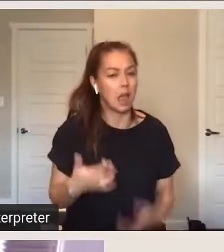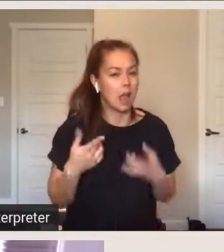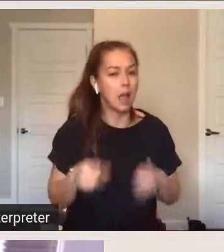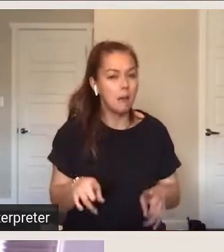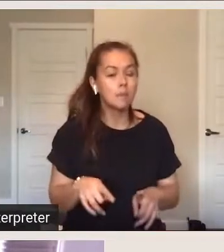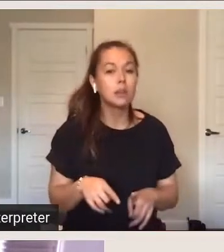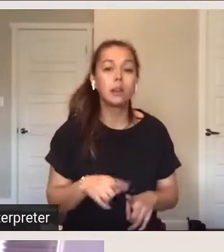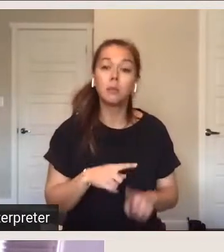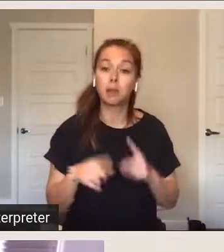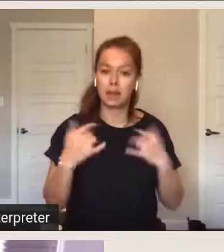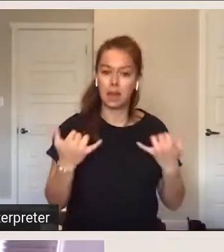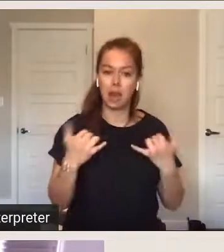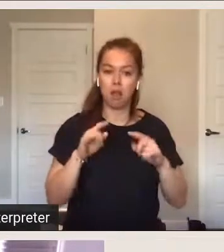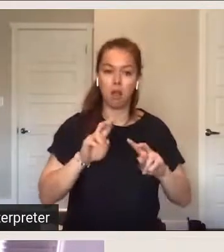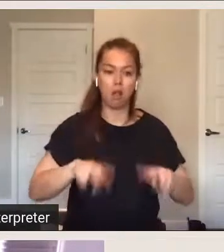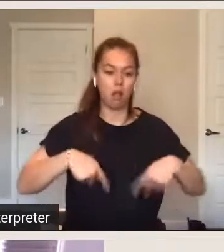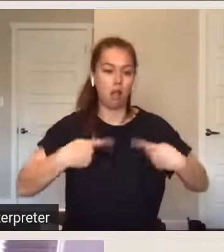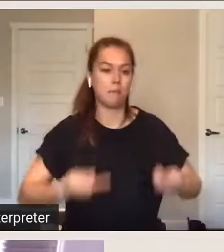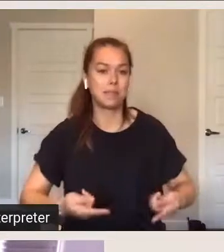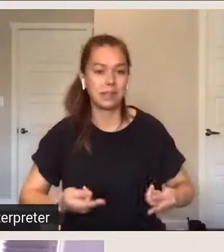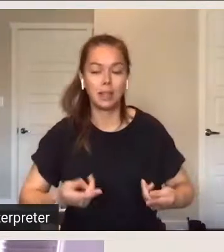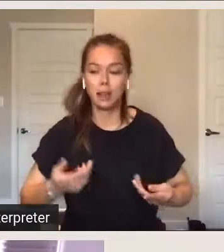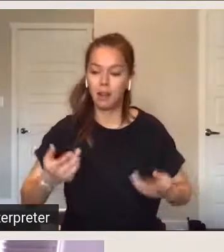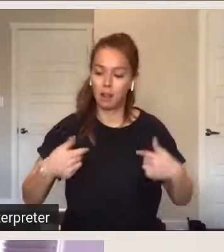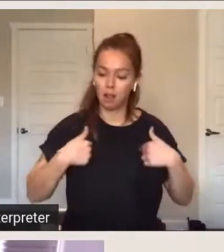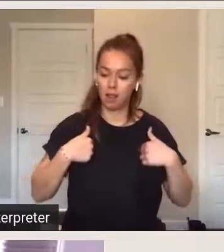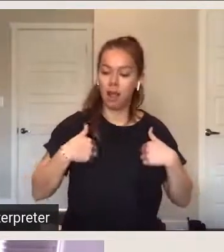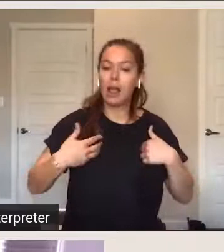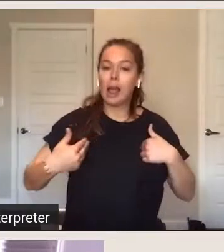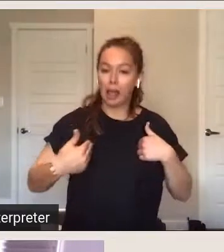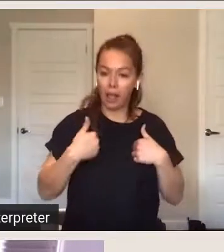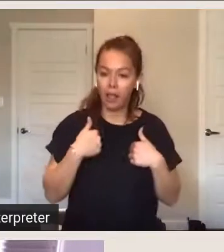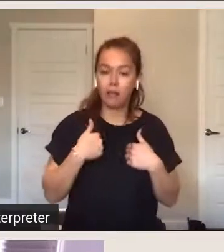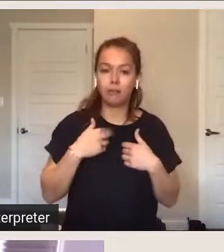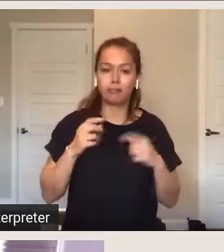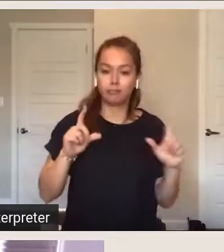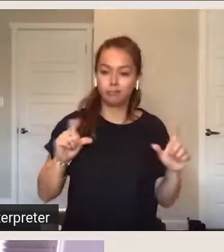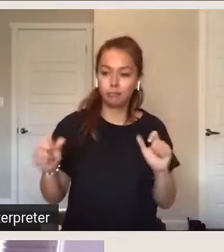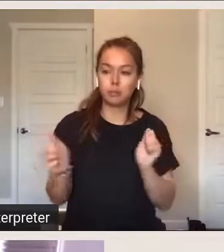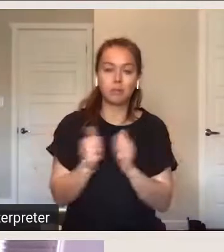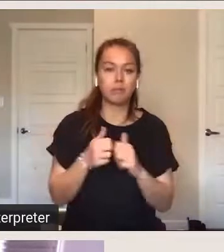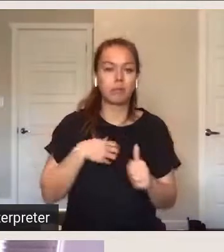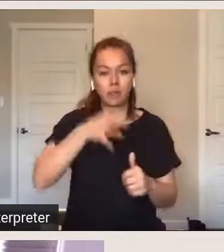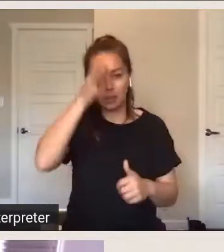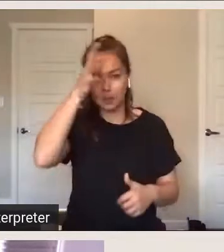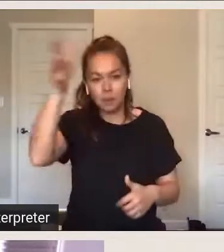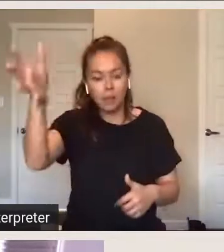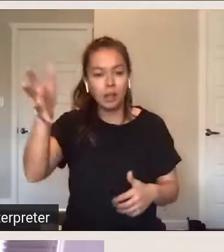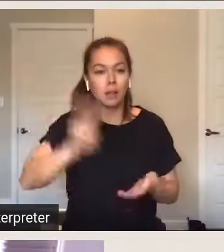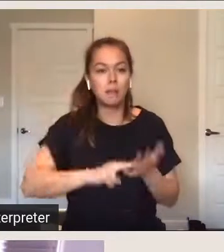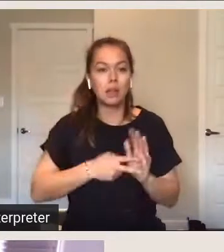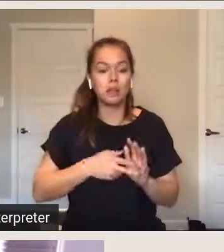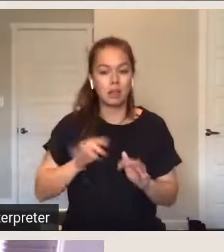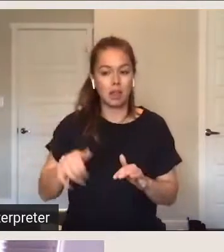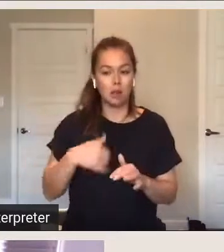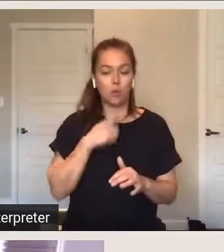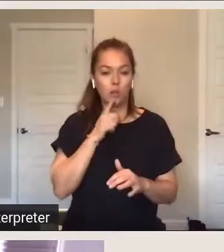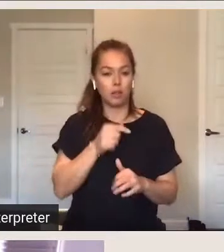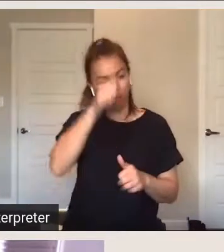footages actually kind of reminded me of the power of filmmaking.